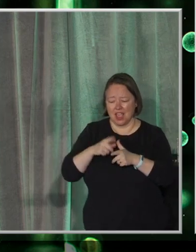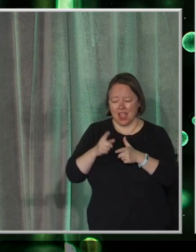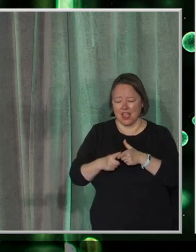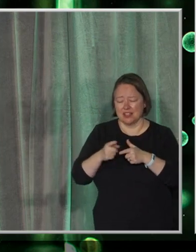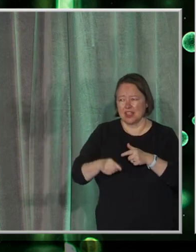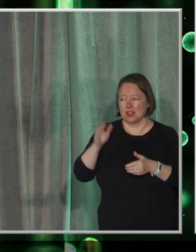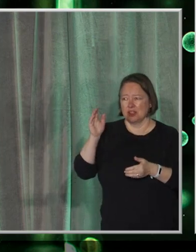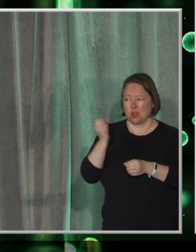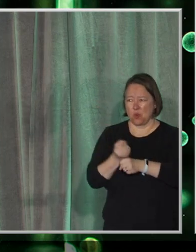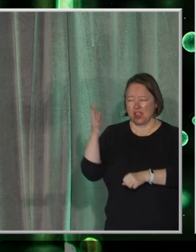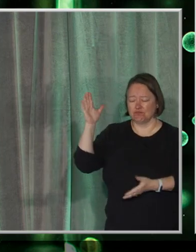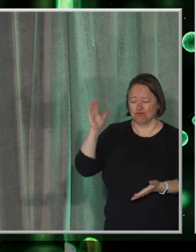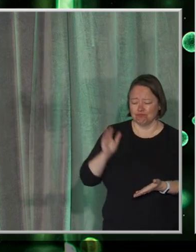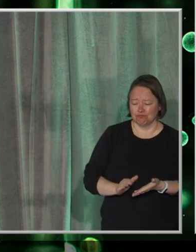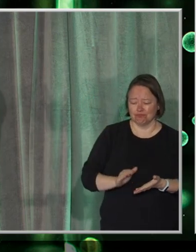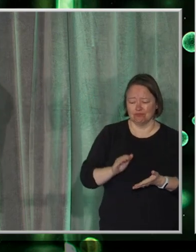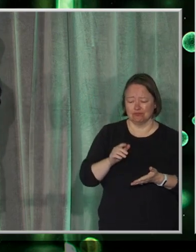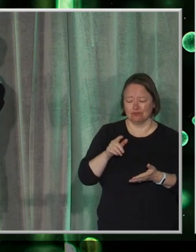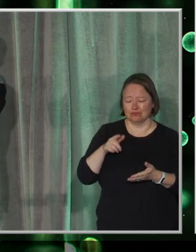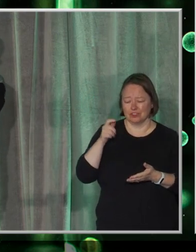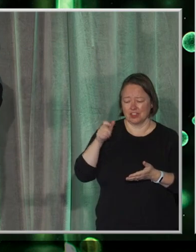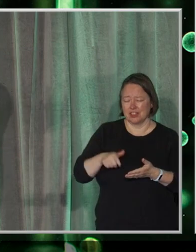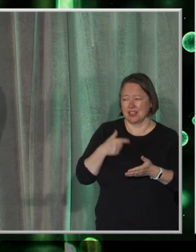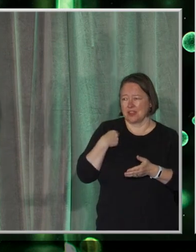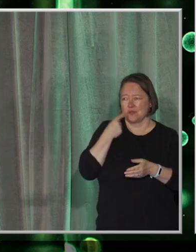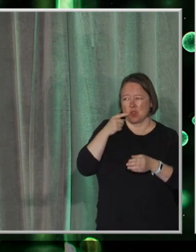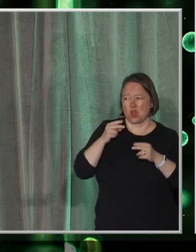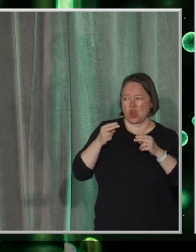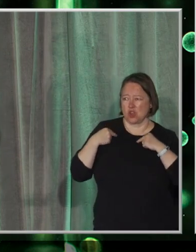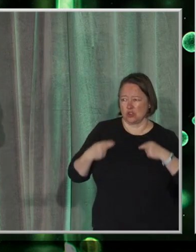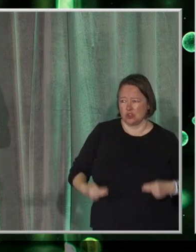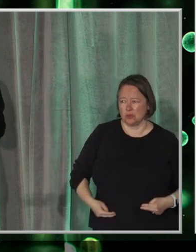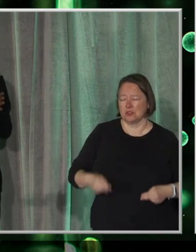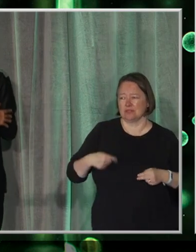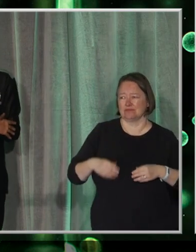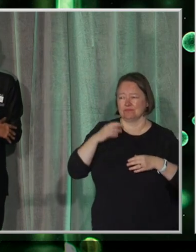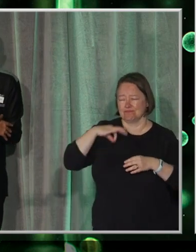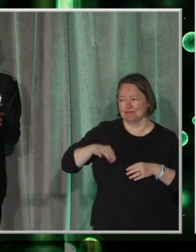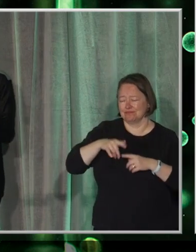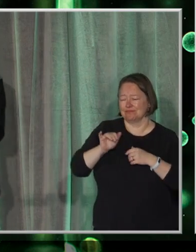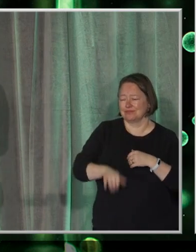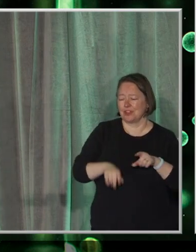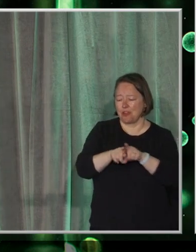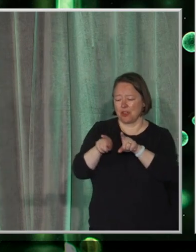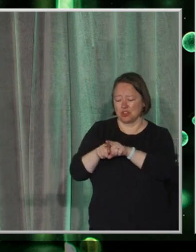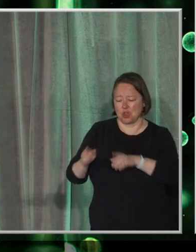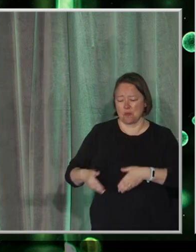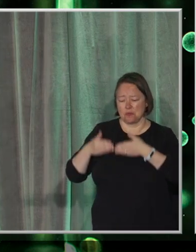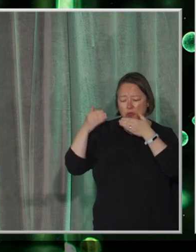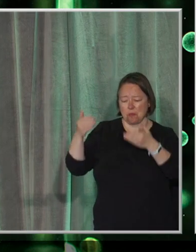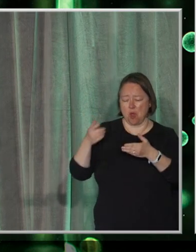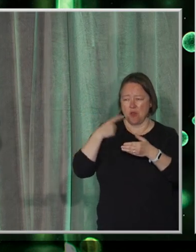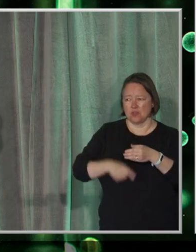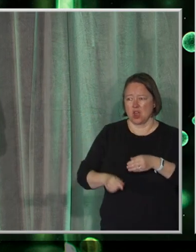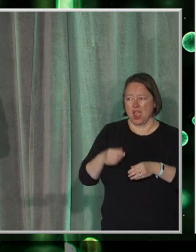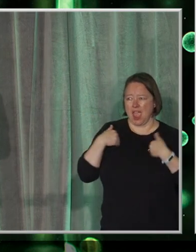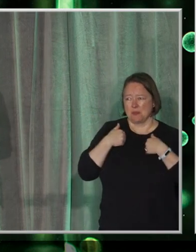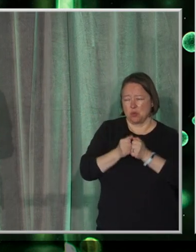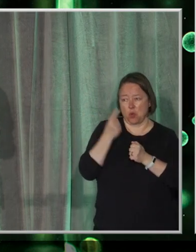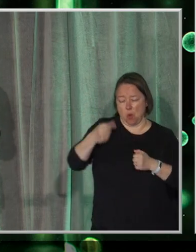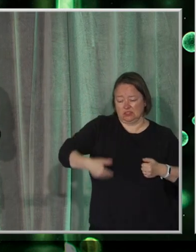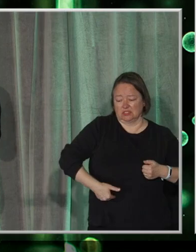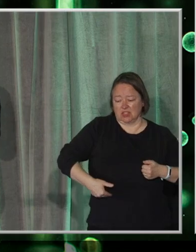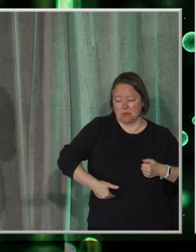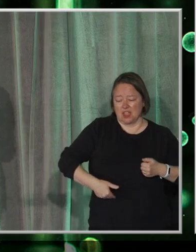nutrition from the soybean and maize, and that will be focused on human nutrition. So it will balance it out. And also it will promote the monogastric livestock